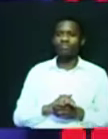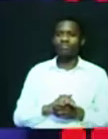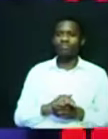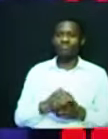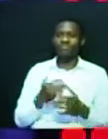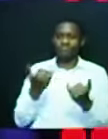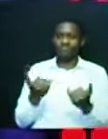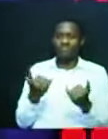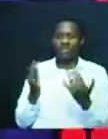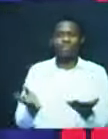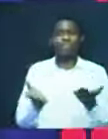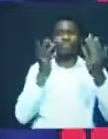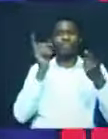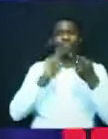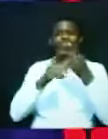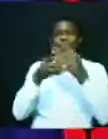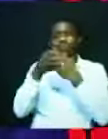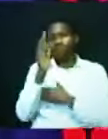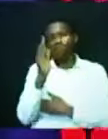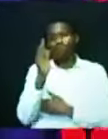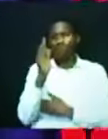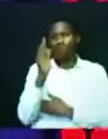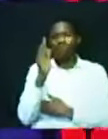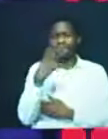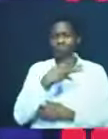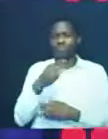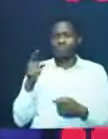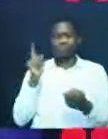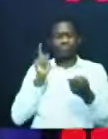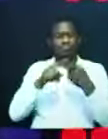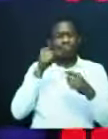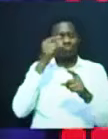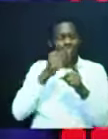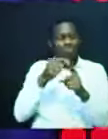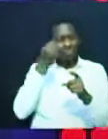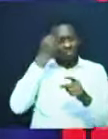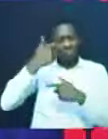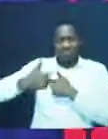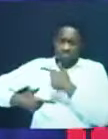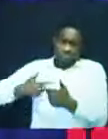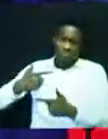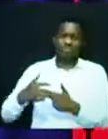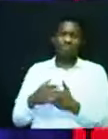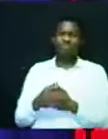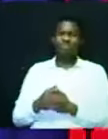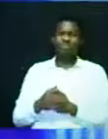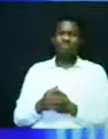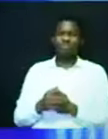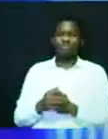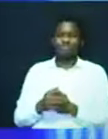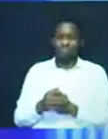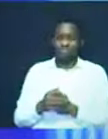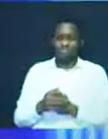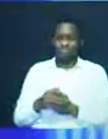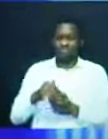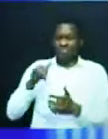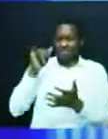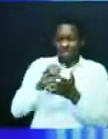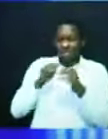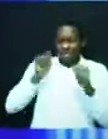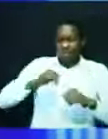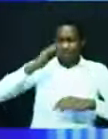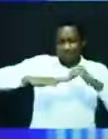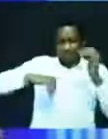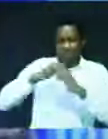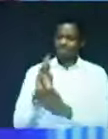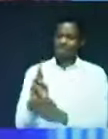I commit you to God. Afei me de mom se. And to the word of his grace. Ene na dom nsem nemu. Which can build you up. I